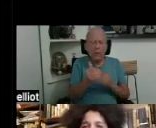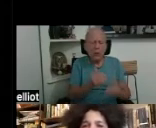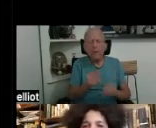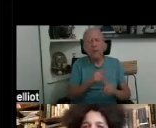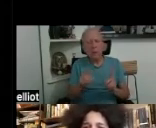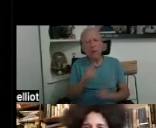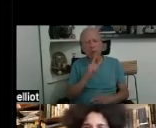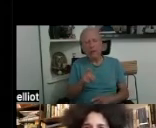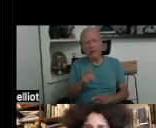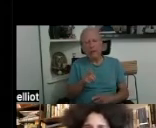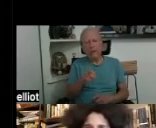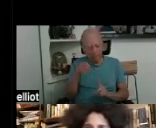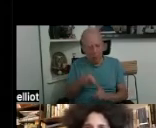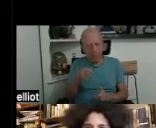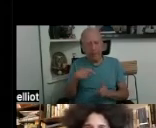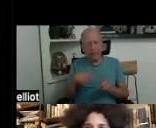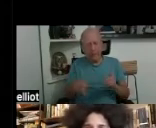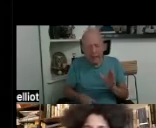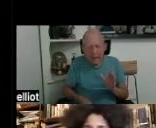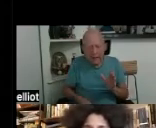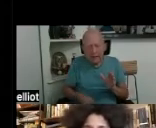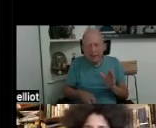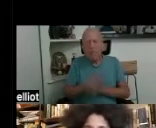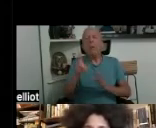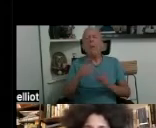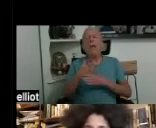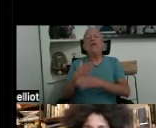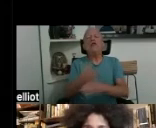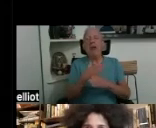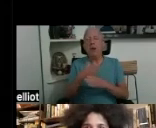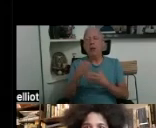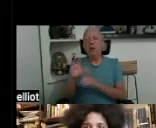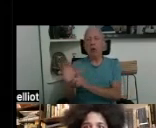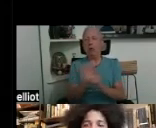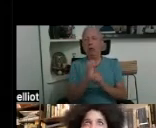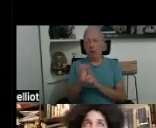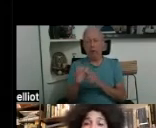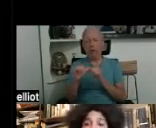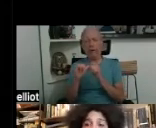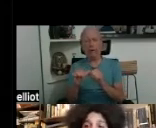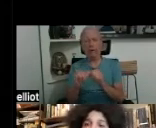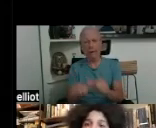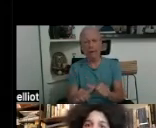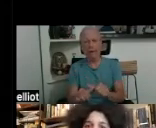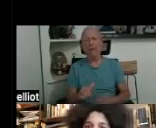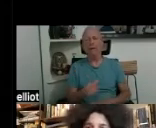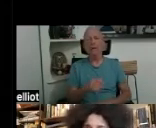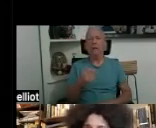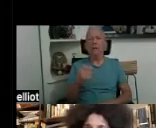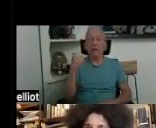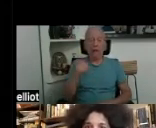about developing a shared culture that sustains accountability and equity. Only by determining